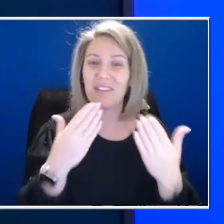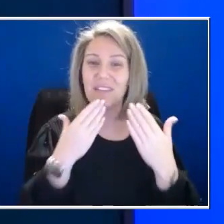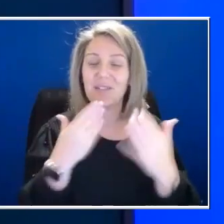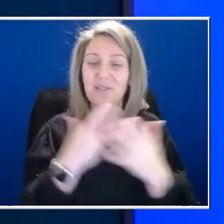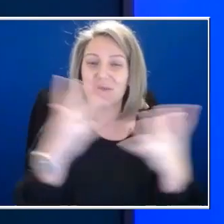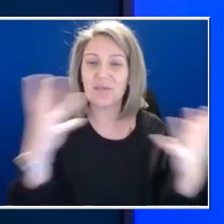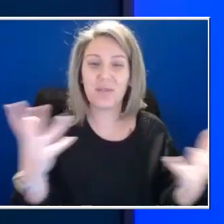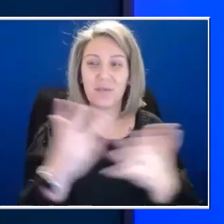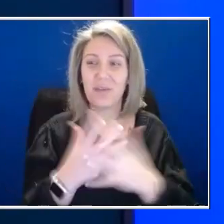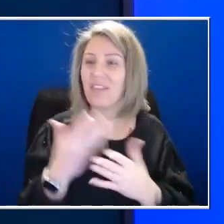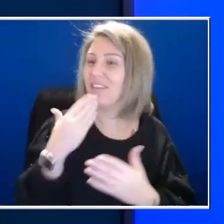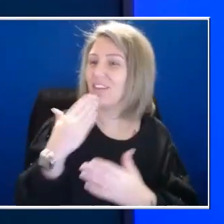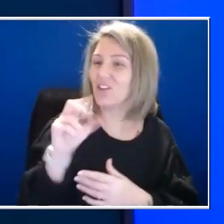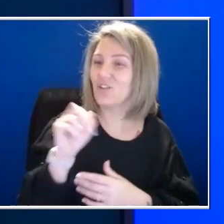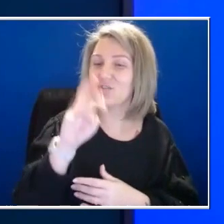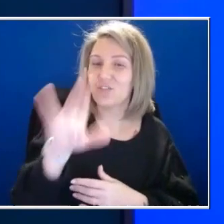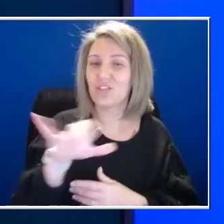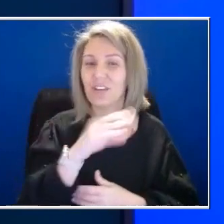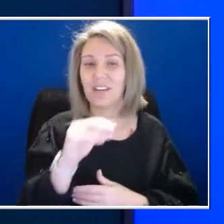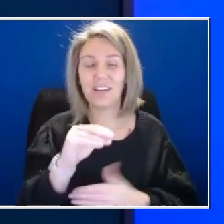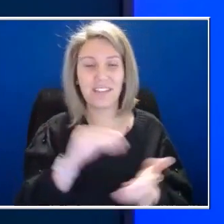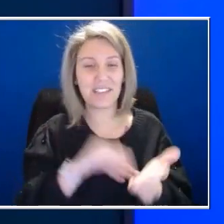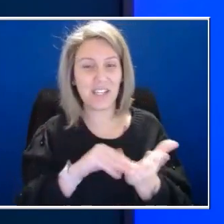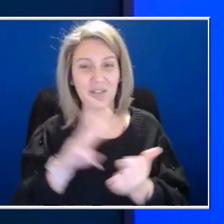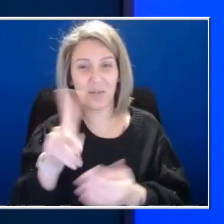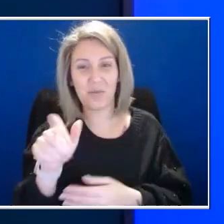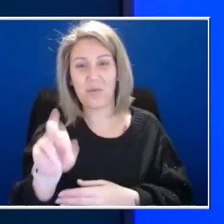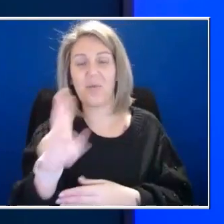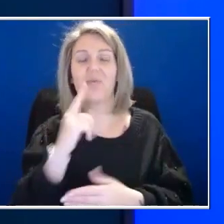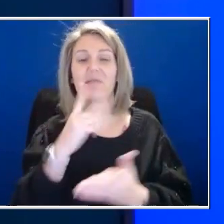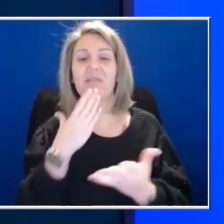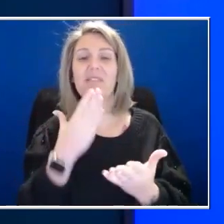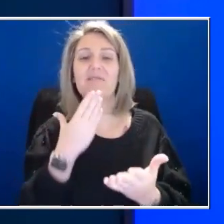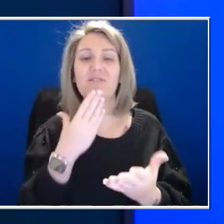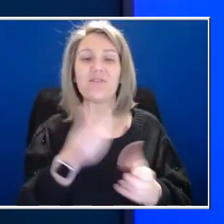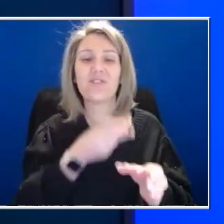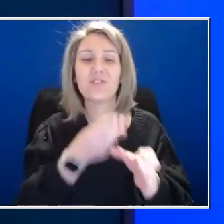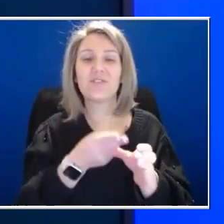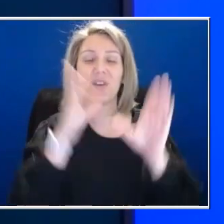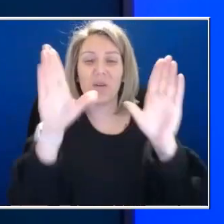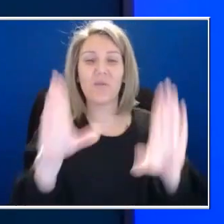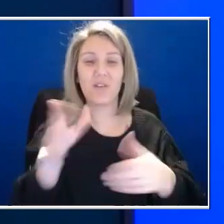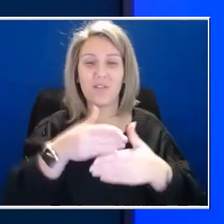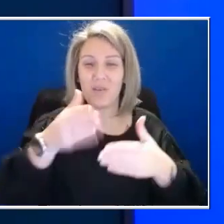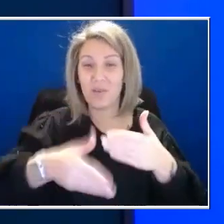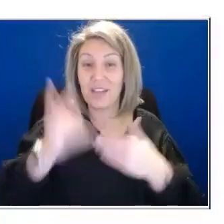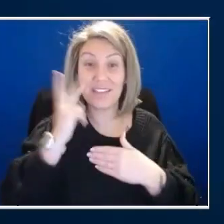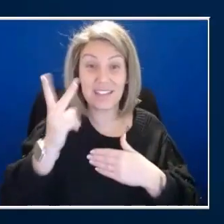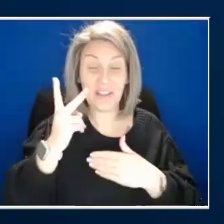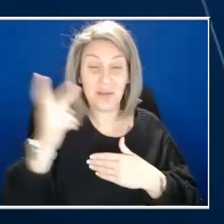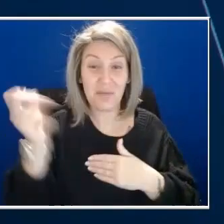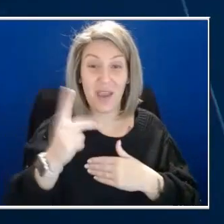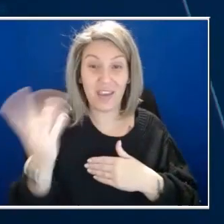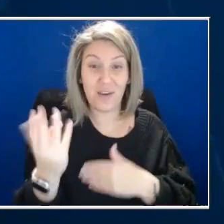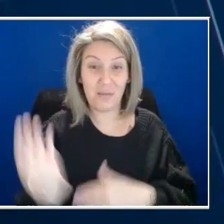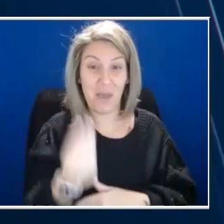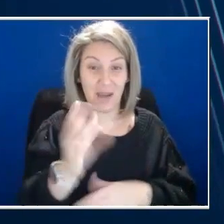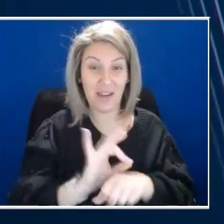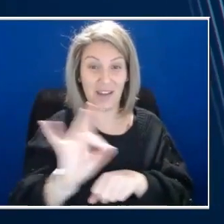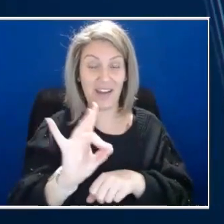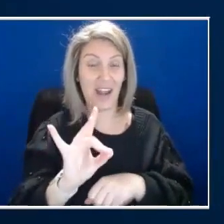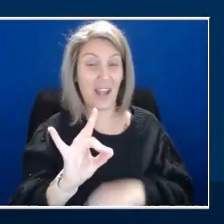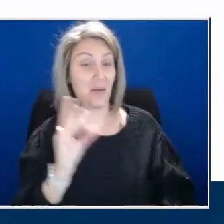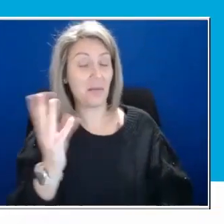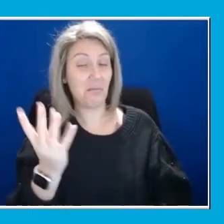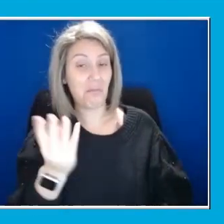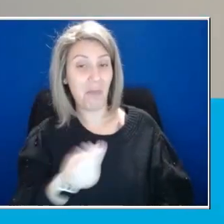to Sherry and Dr. Rohr. And thank you for joining us today. Make it a great weekend. And we will see you back here Monday at 8. Coming up Monday on the